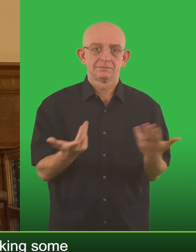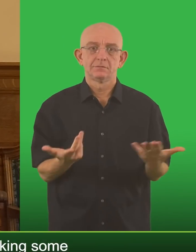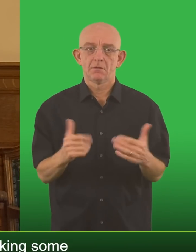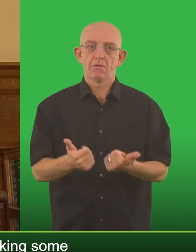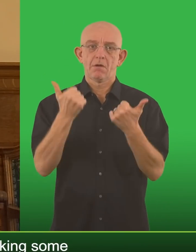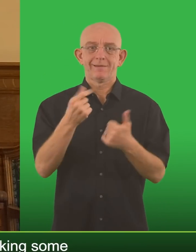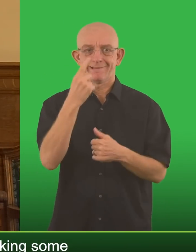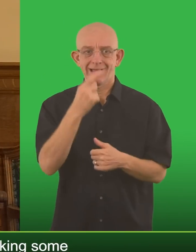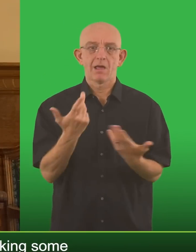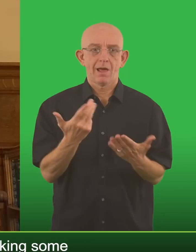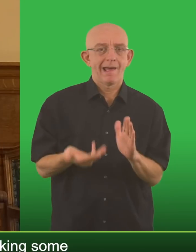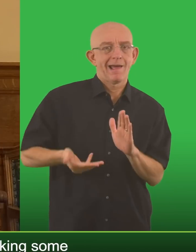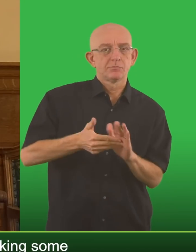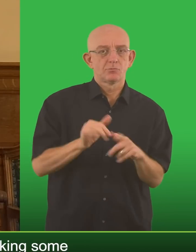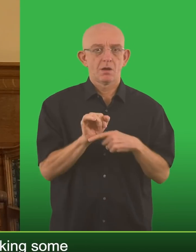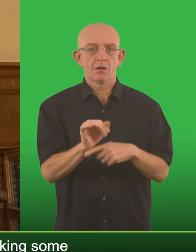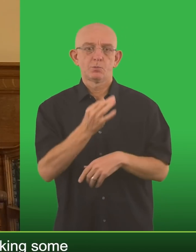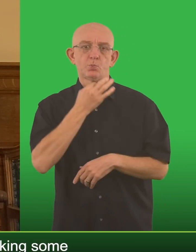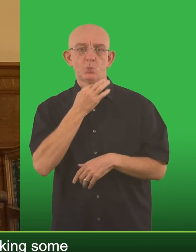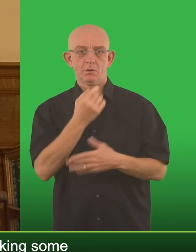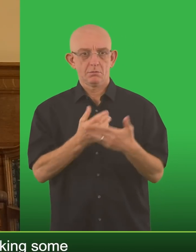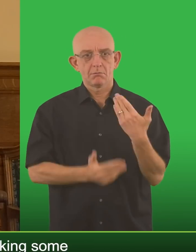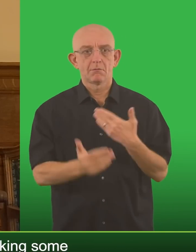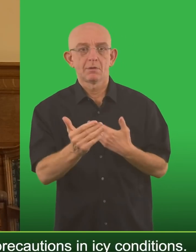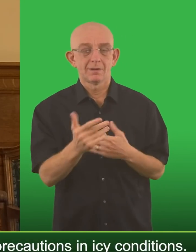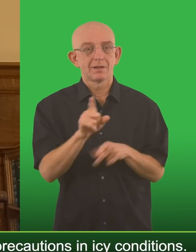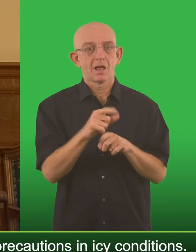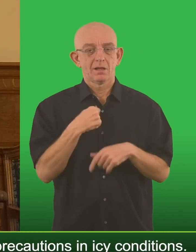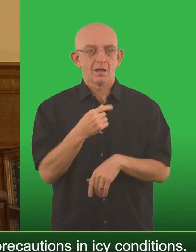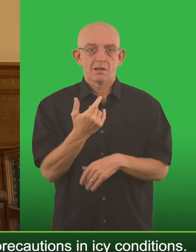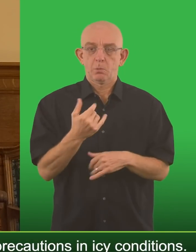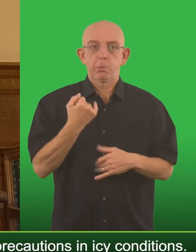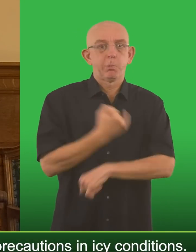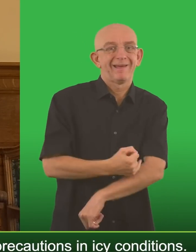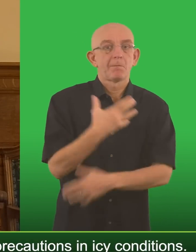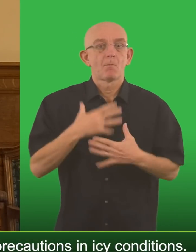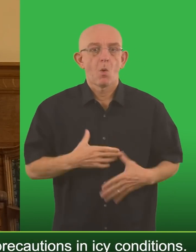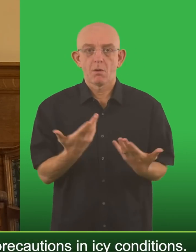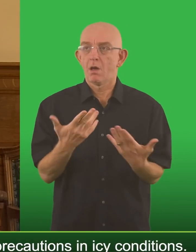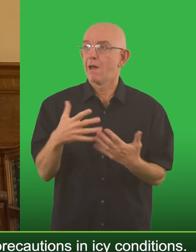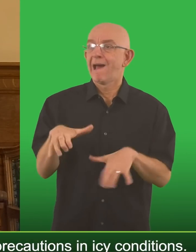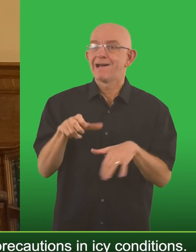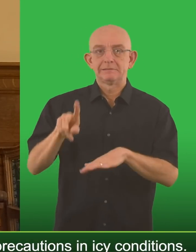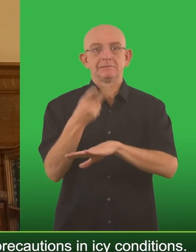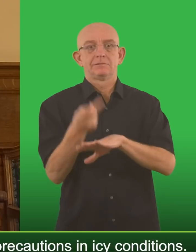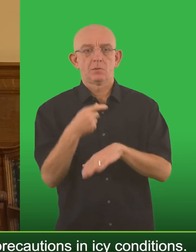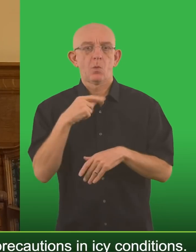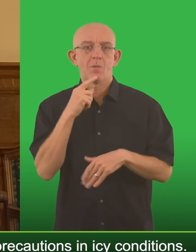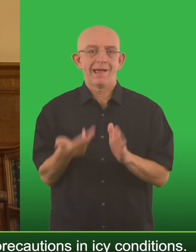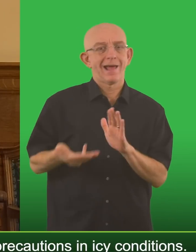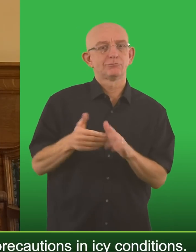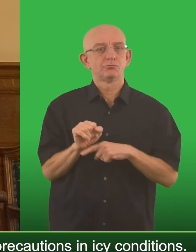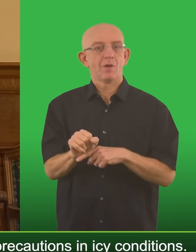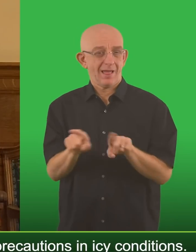that said, there is merit in taking some extra precautions for some time to come. Just as if I have brittle bones, I might take